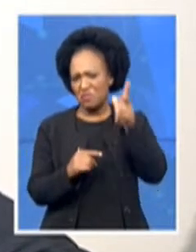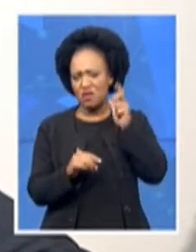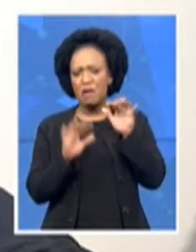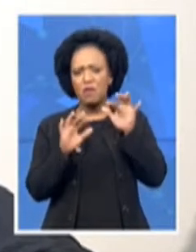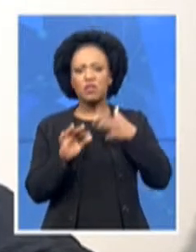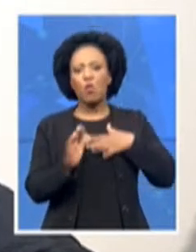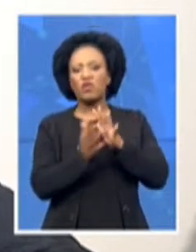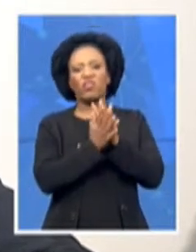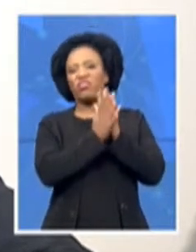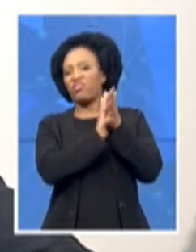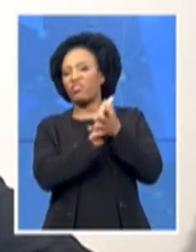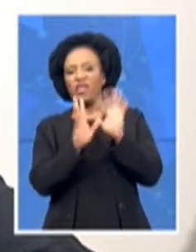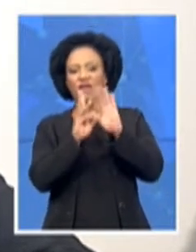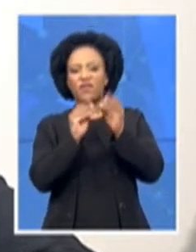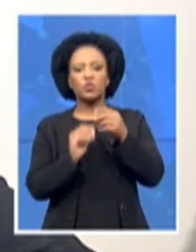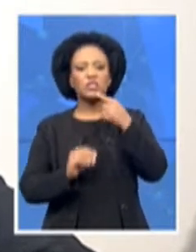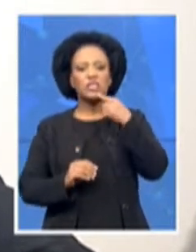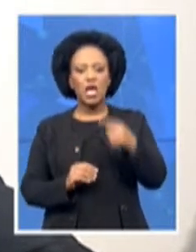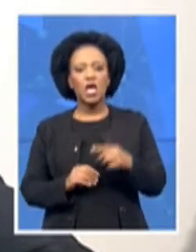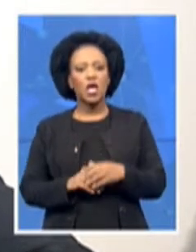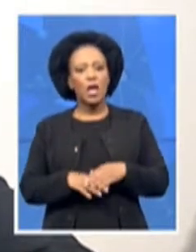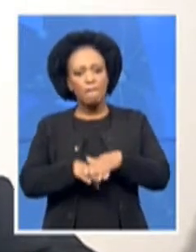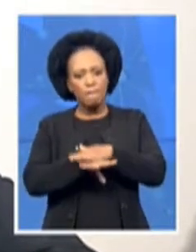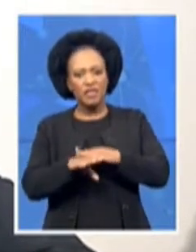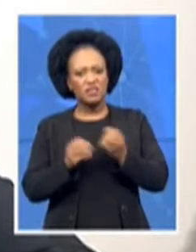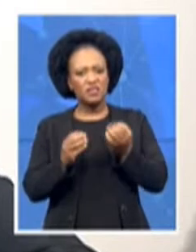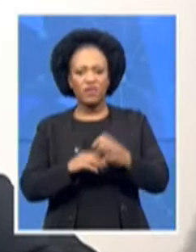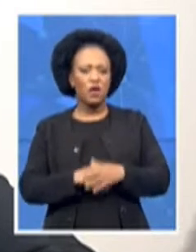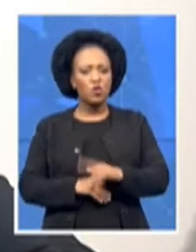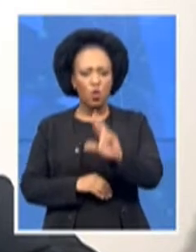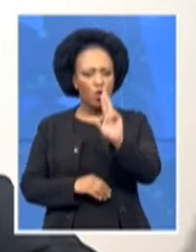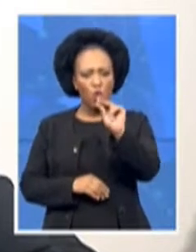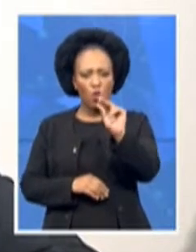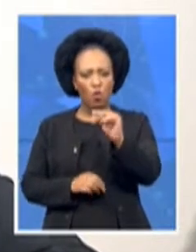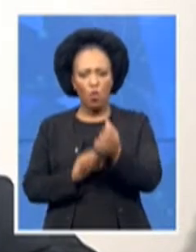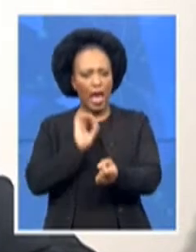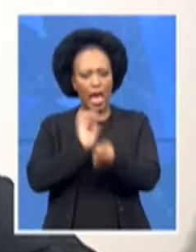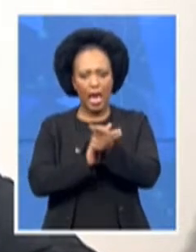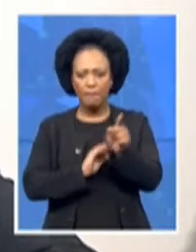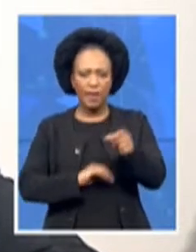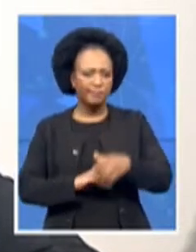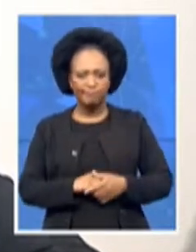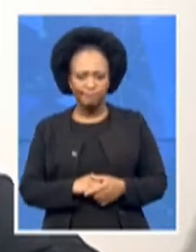happen. Essential services like health, social services,